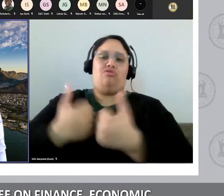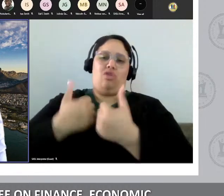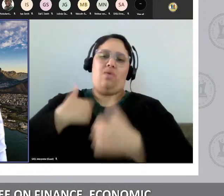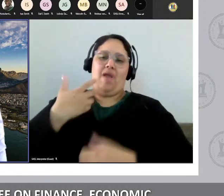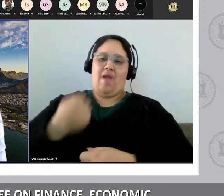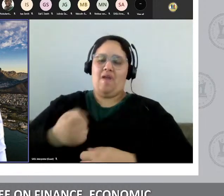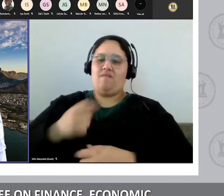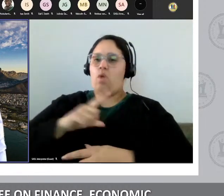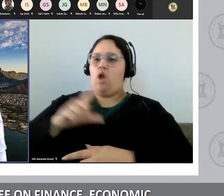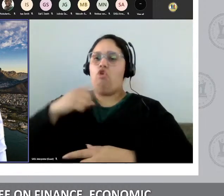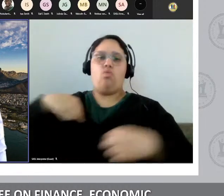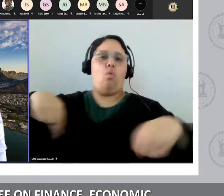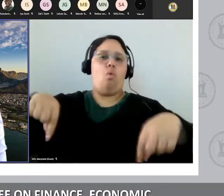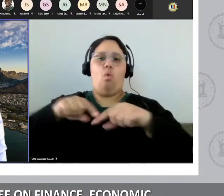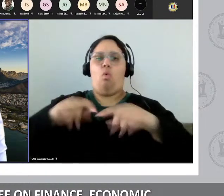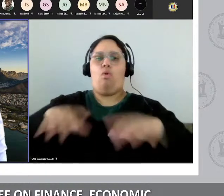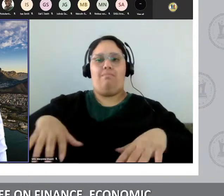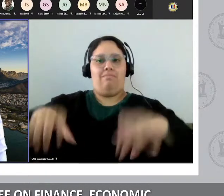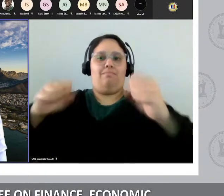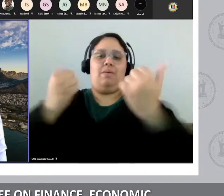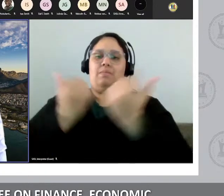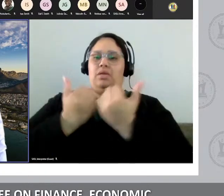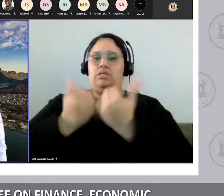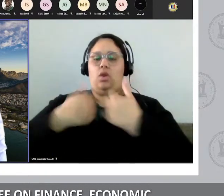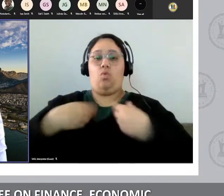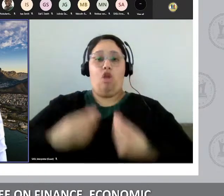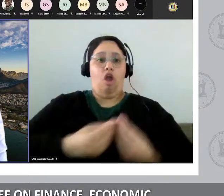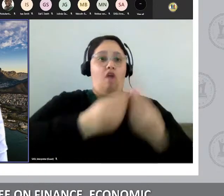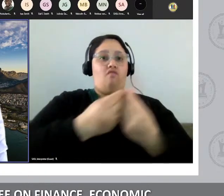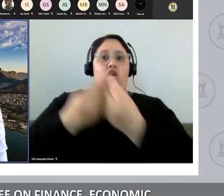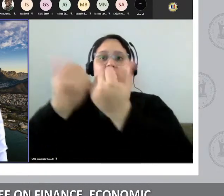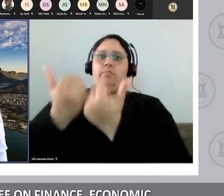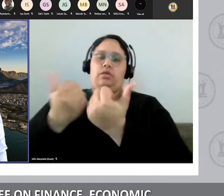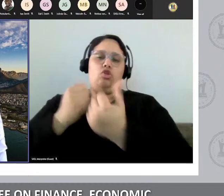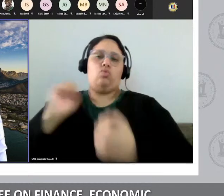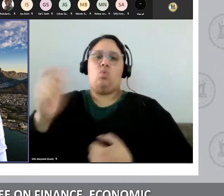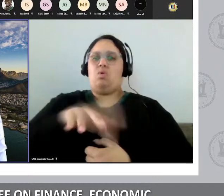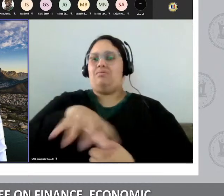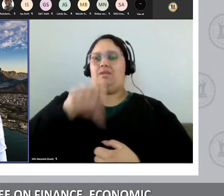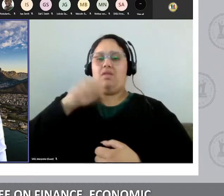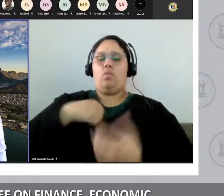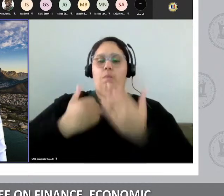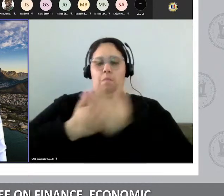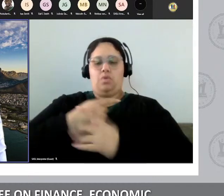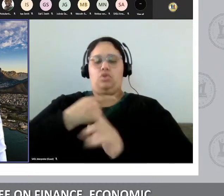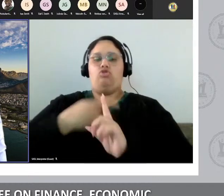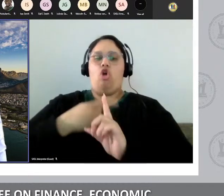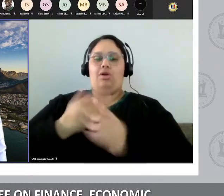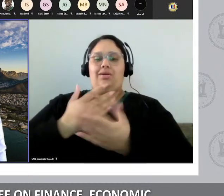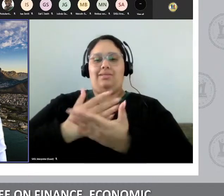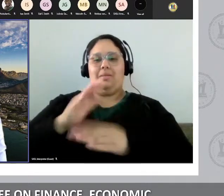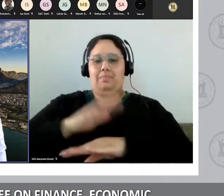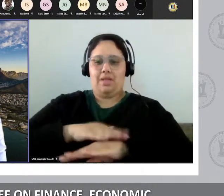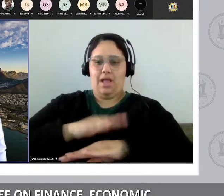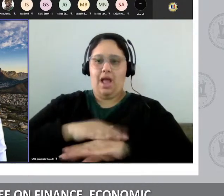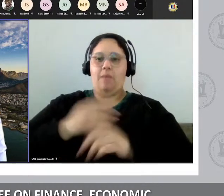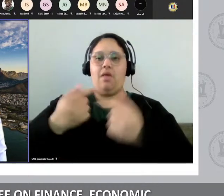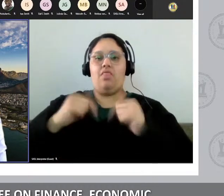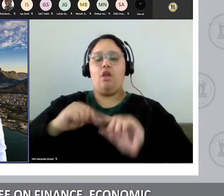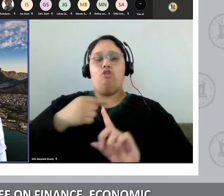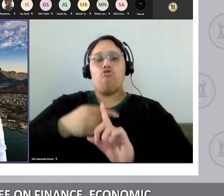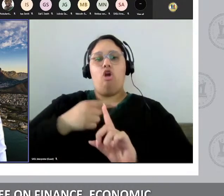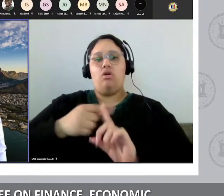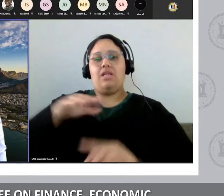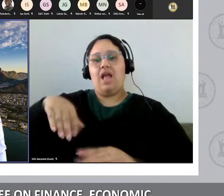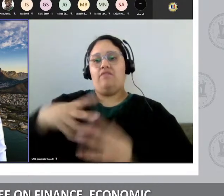not everyone takes up bursaries that we offer to them, and so that we do miss the target there sometimes. And then the target that was